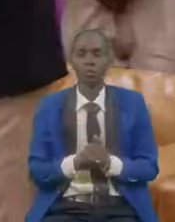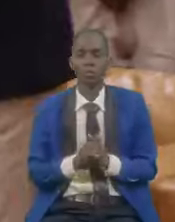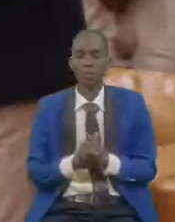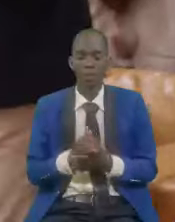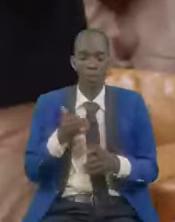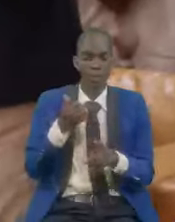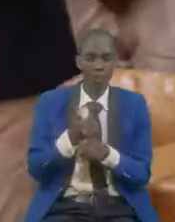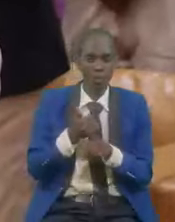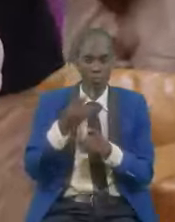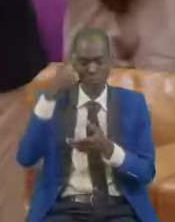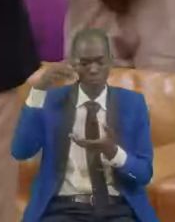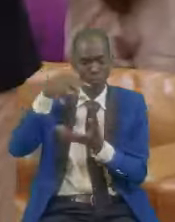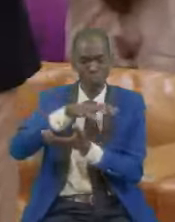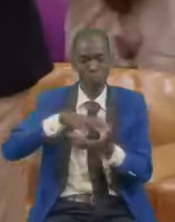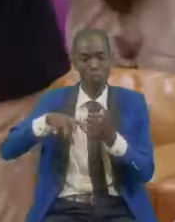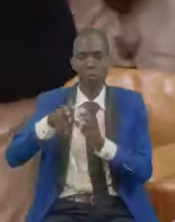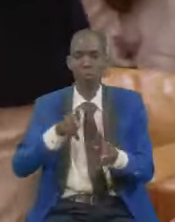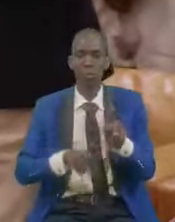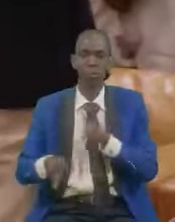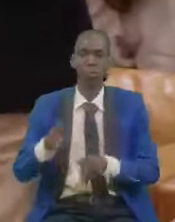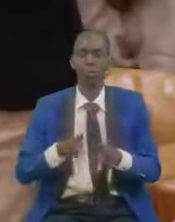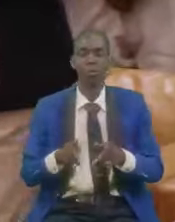Self-deluded people.